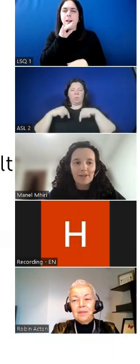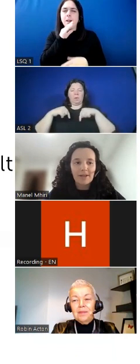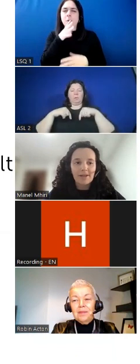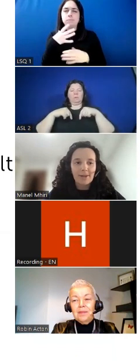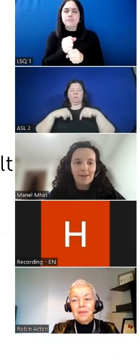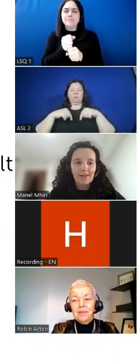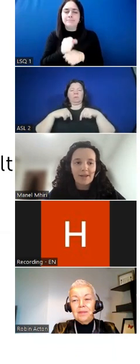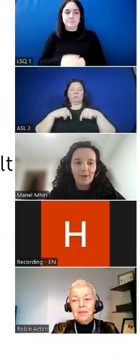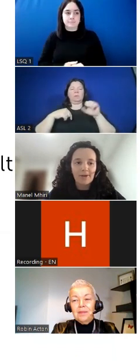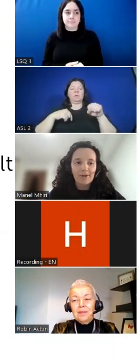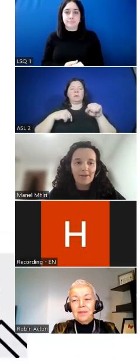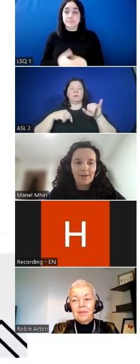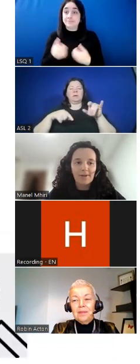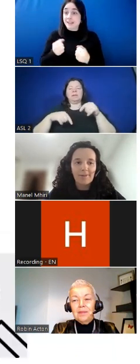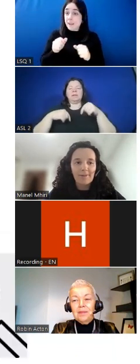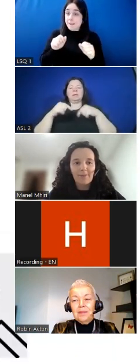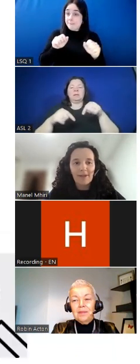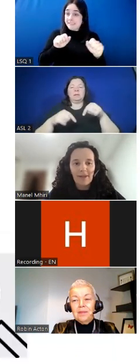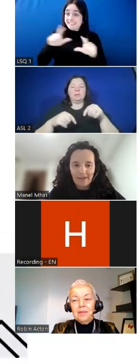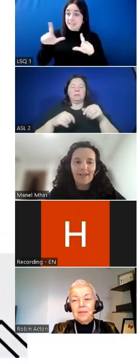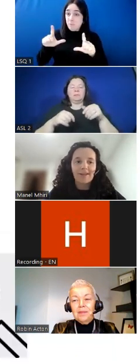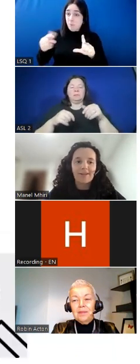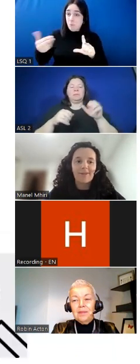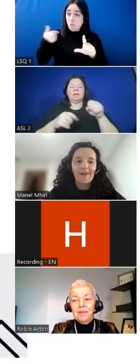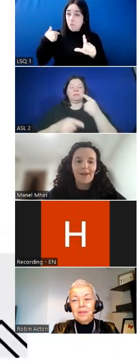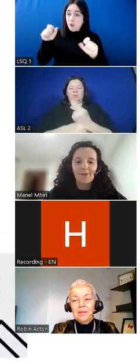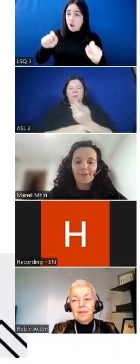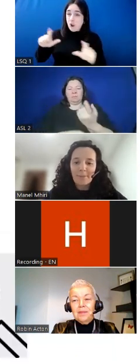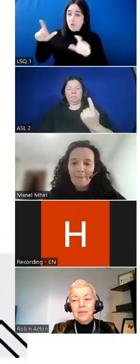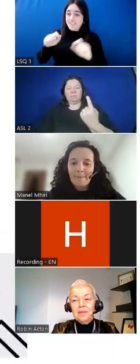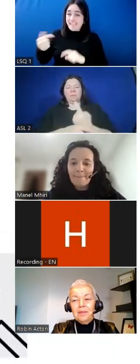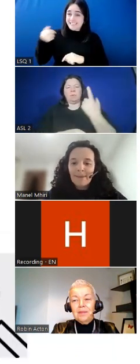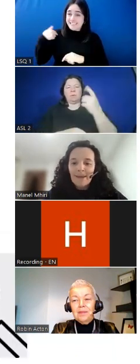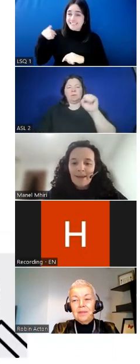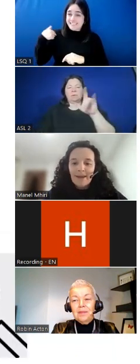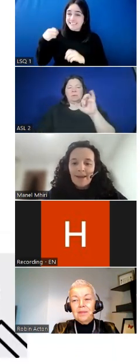slides, please? Yes, the same one. Yes, here, thank you.